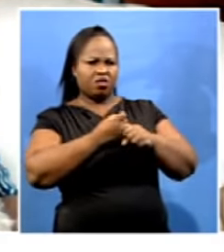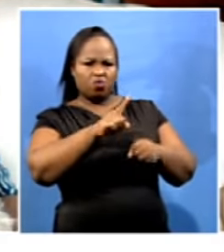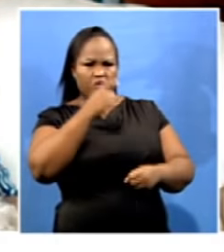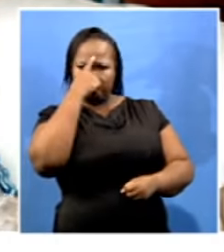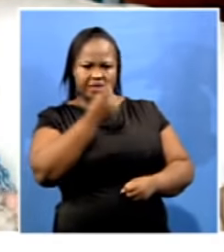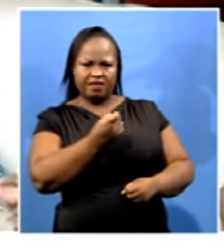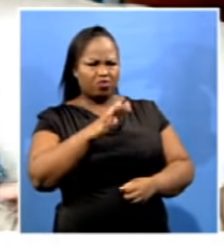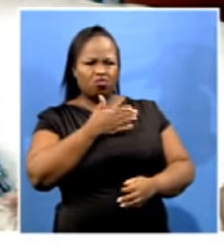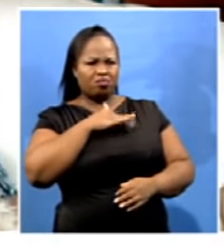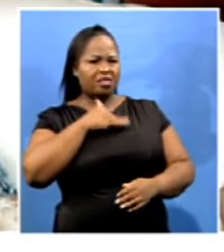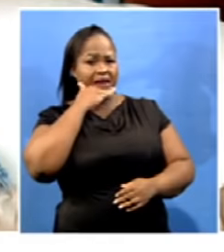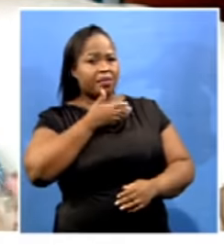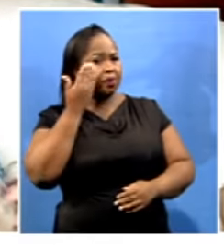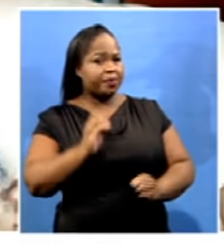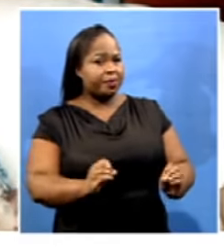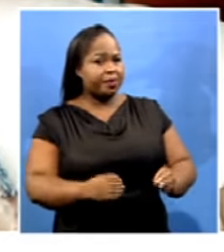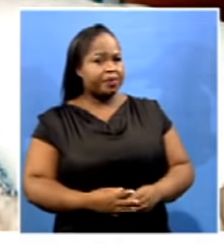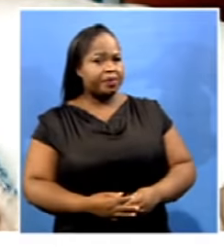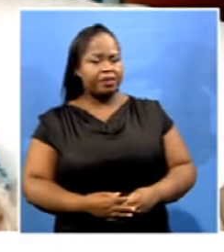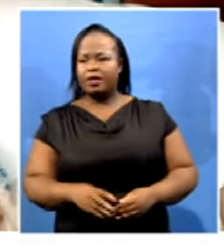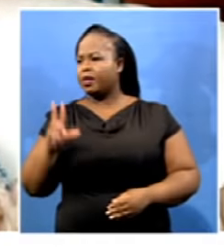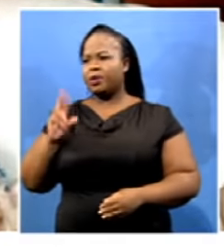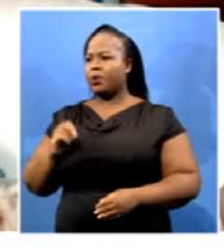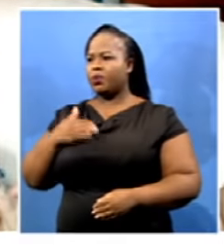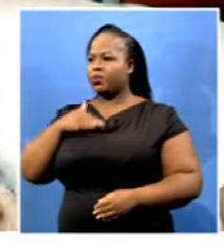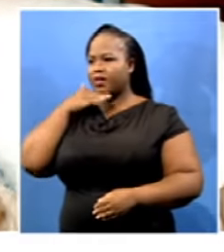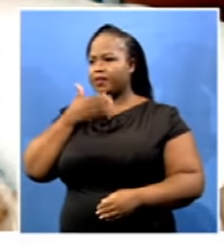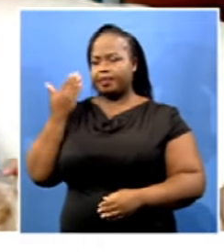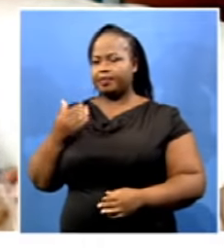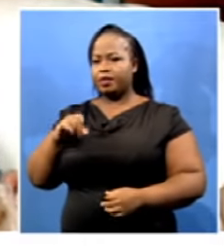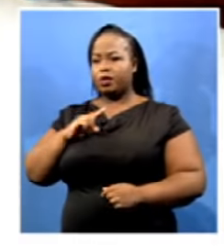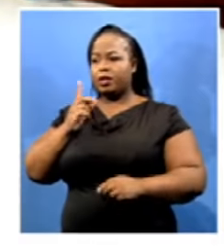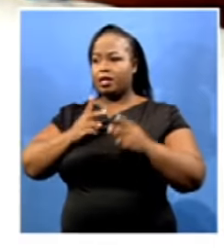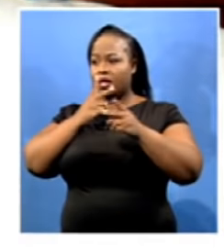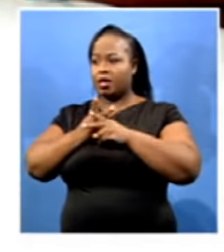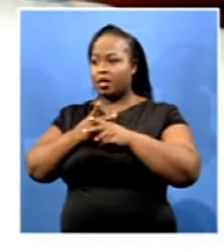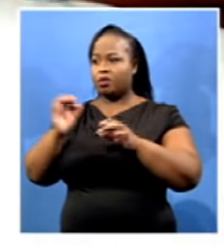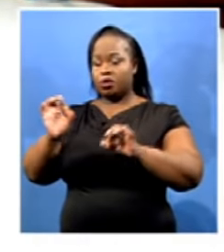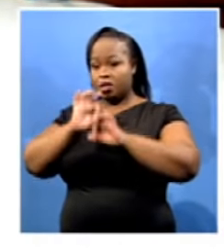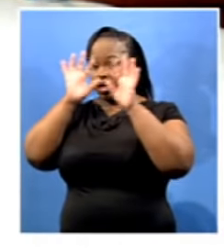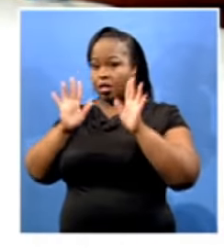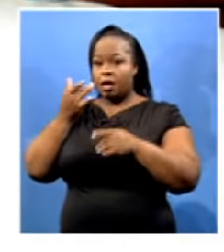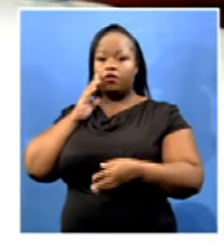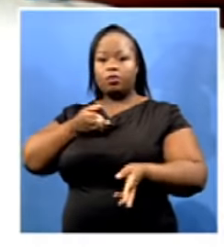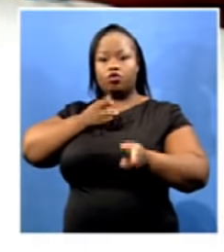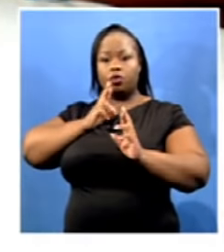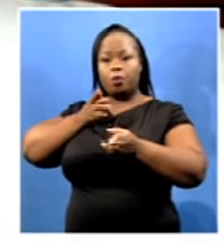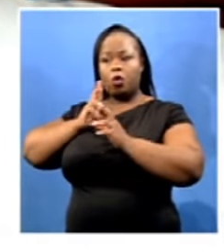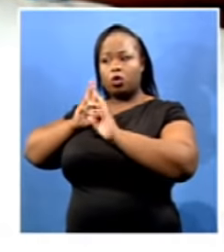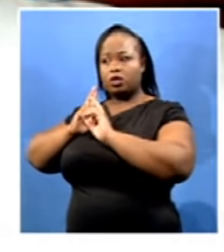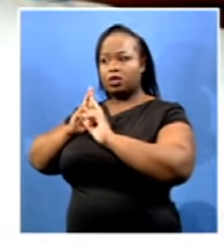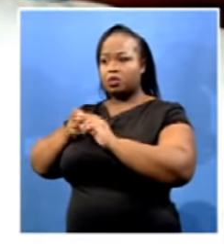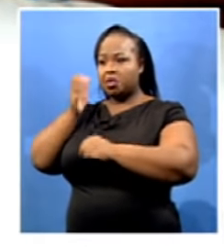anywhere near enough. No, Leanne, you know, and what came out, what was made very clear in all the reports in the hearing was